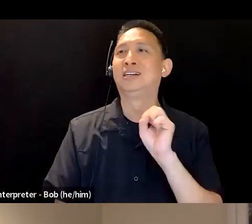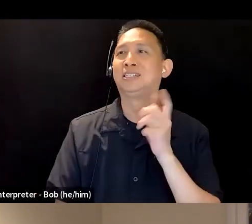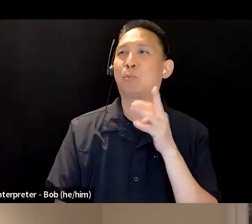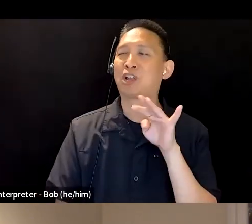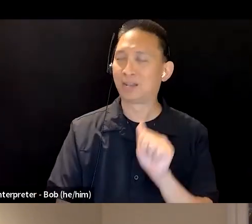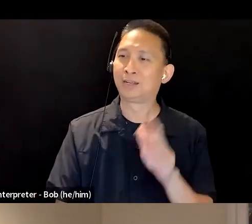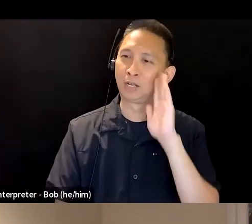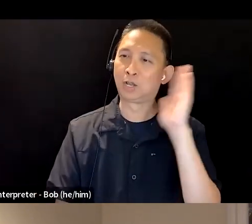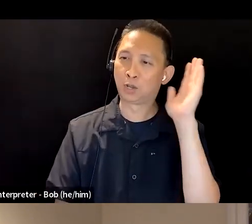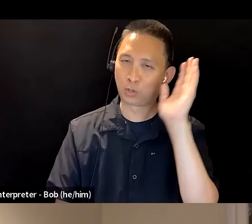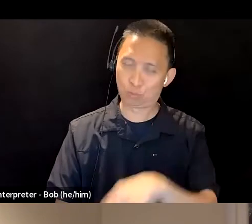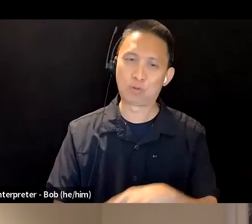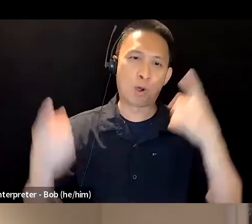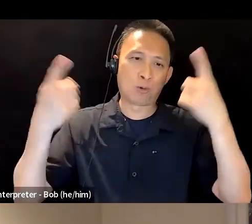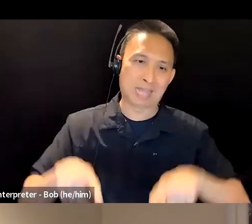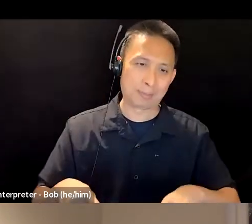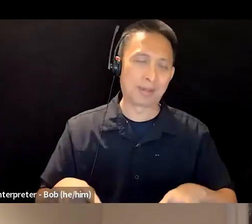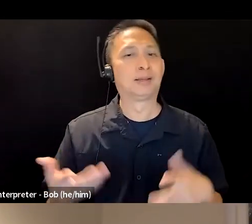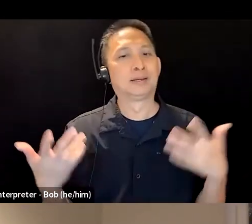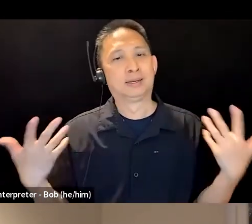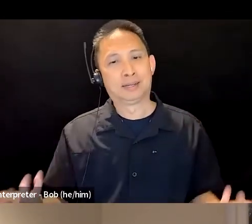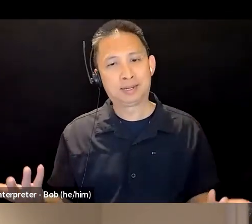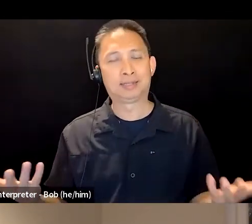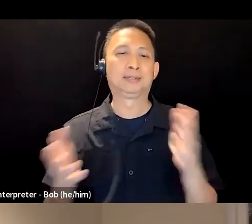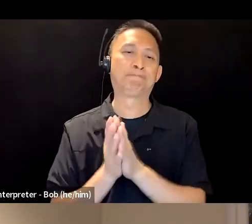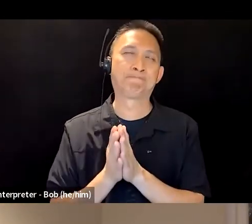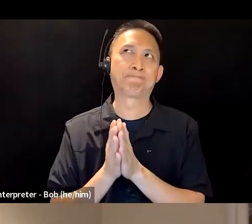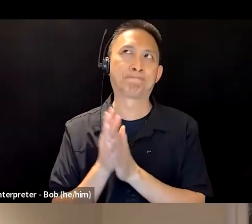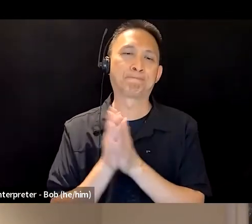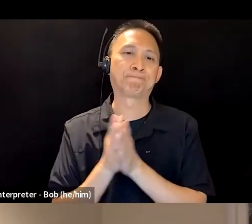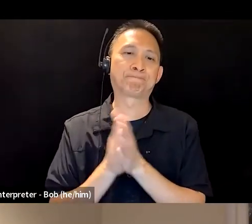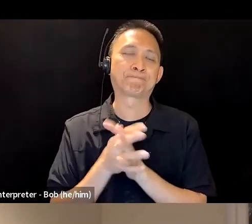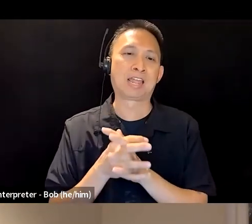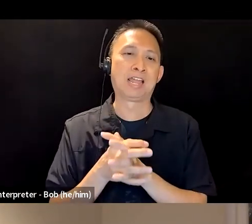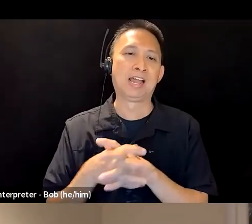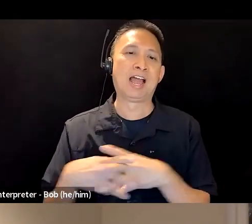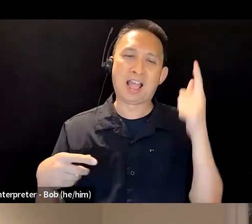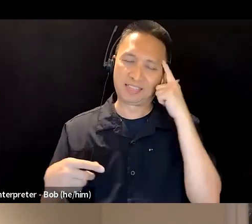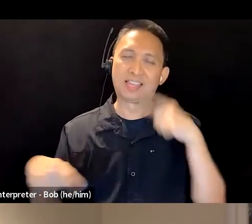about Beyond Inclusion. And I'm not going to get into that because I think there'll be other panels